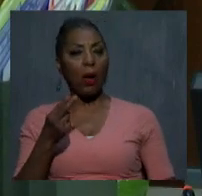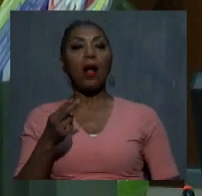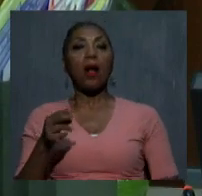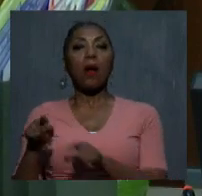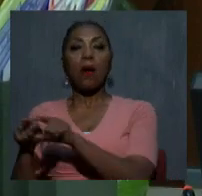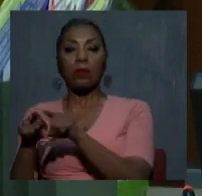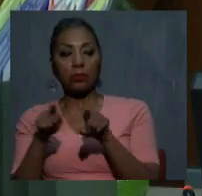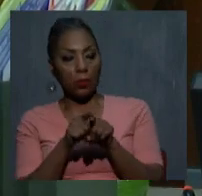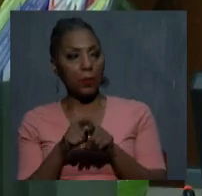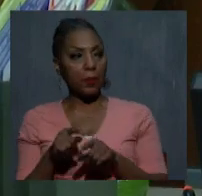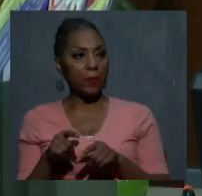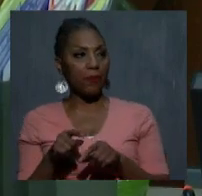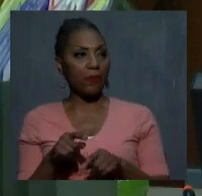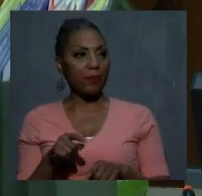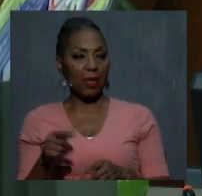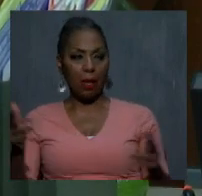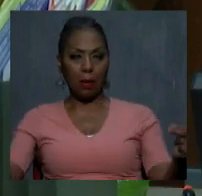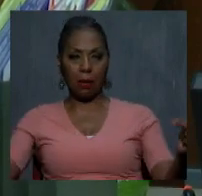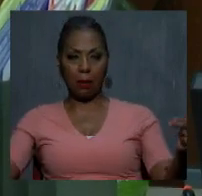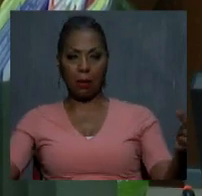of is